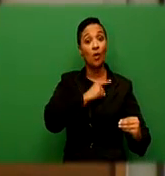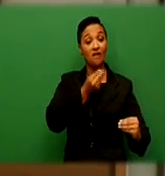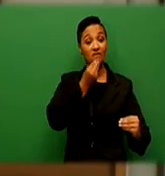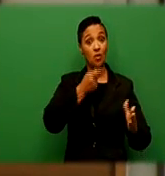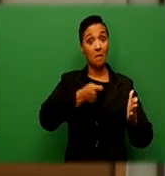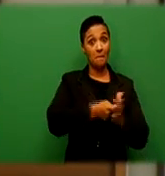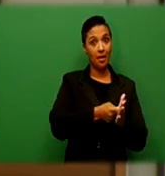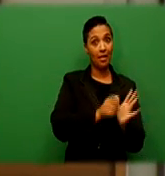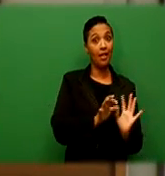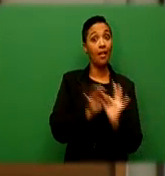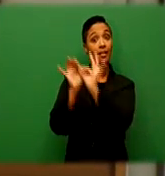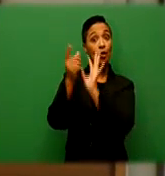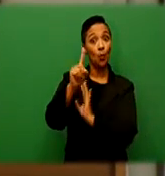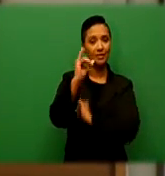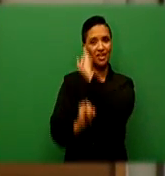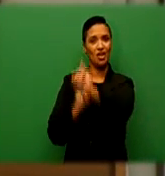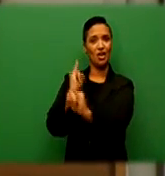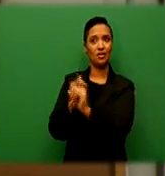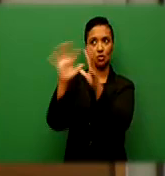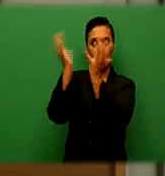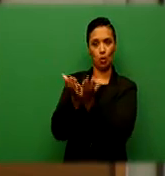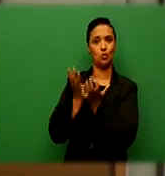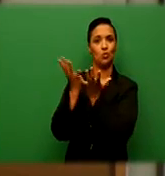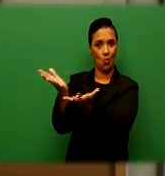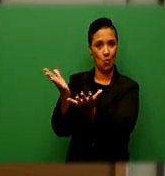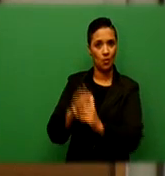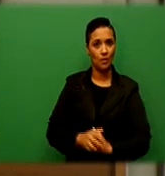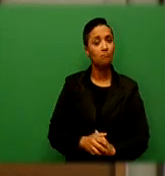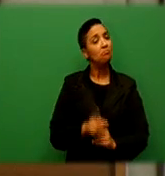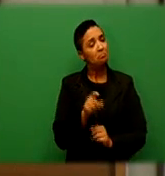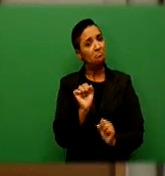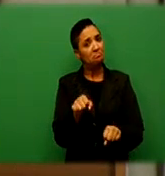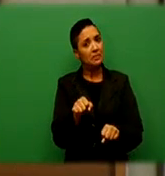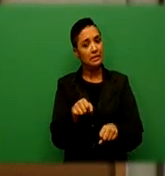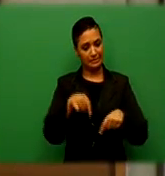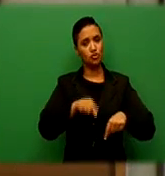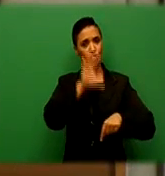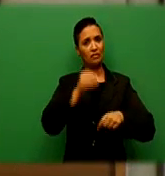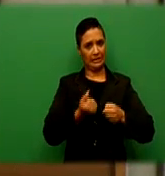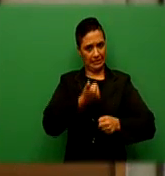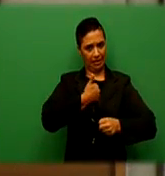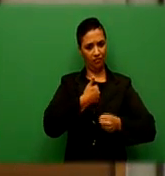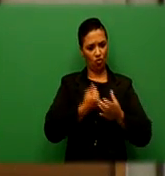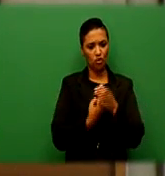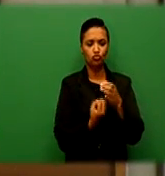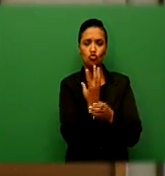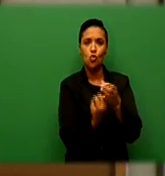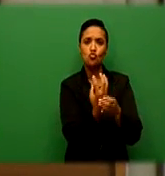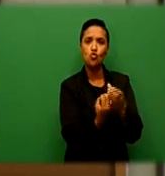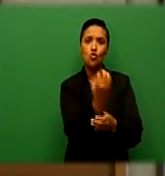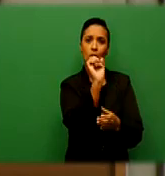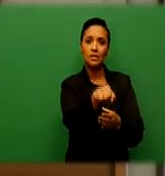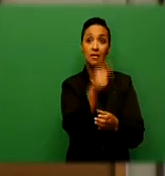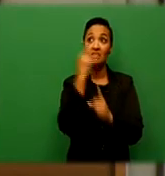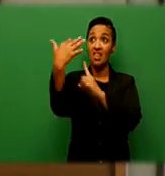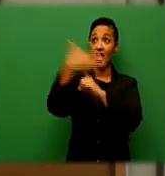to international food prices. There are aspects of food that are purely domestic, which are not affected by the